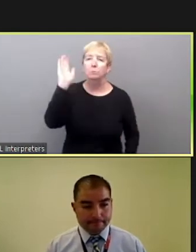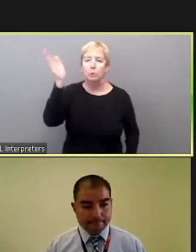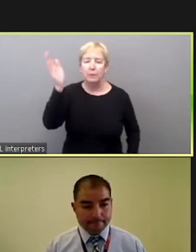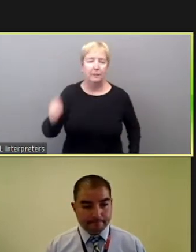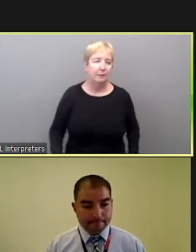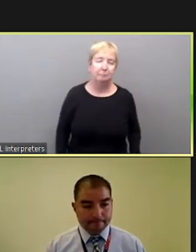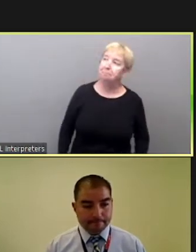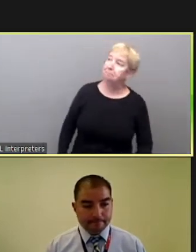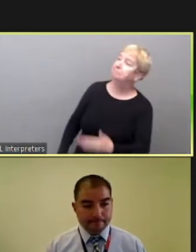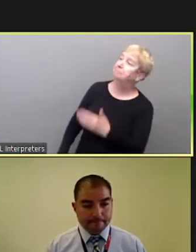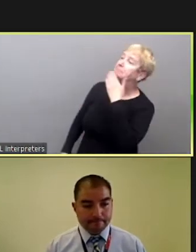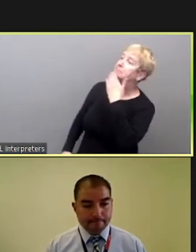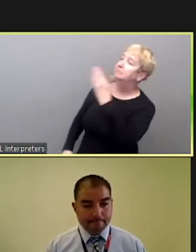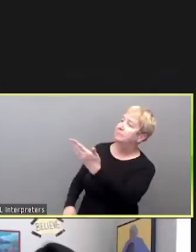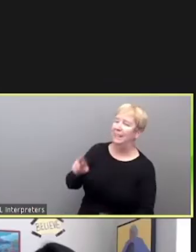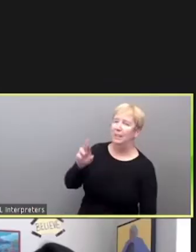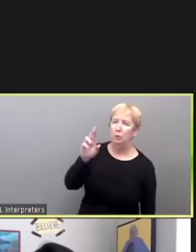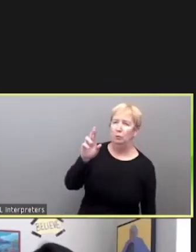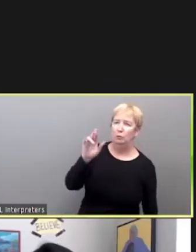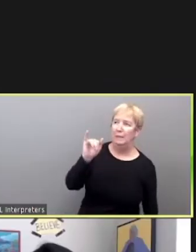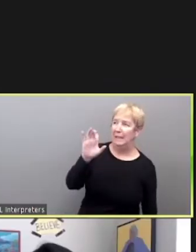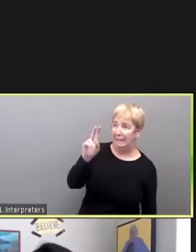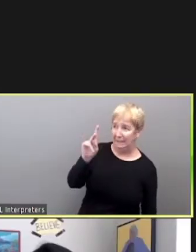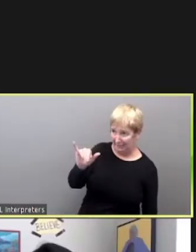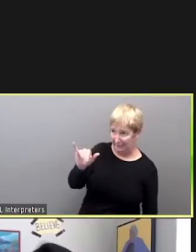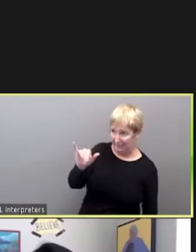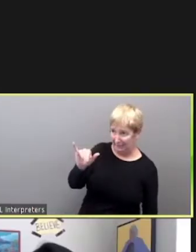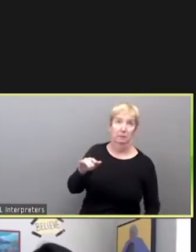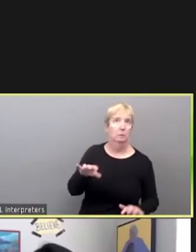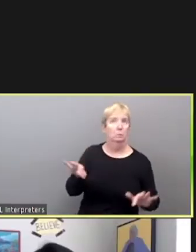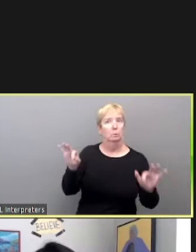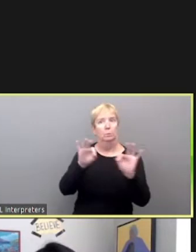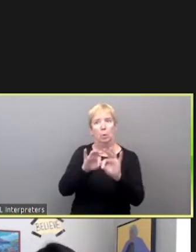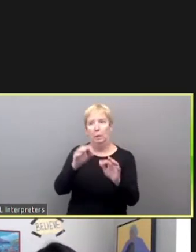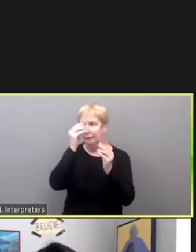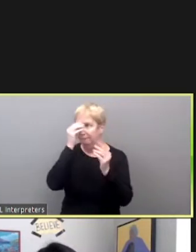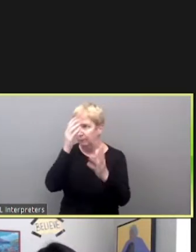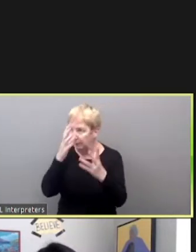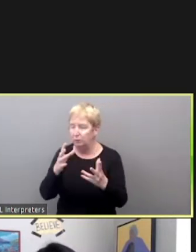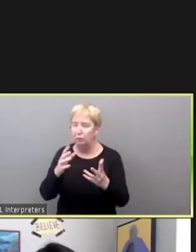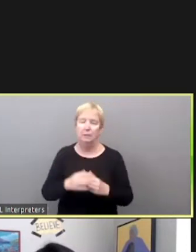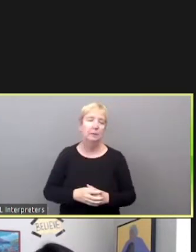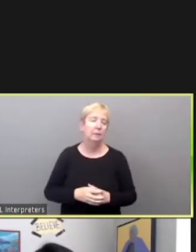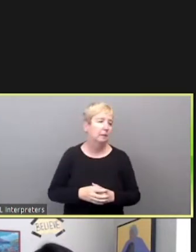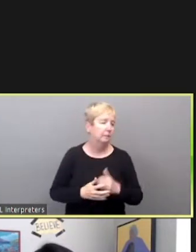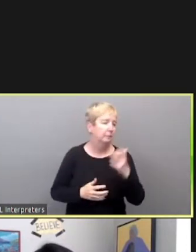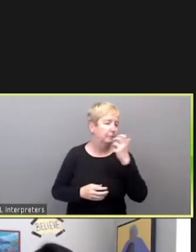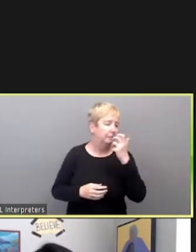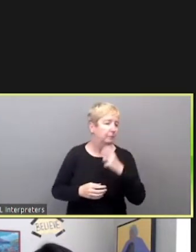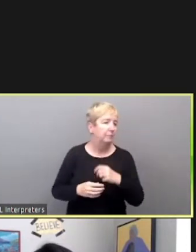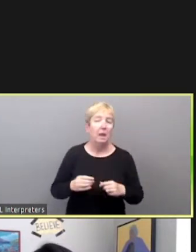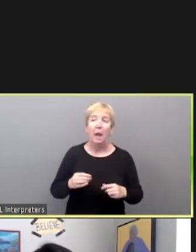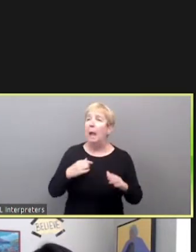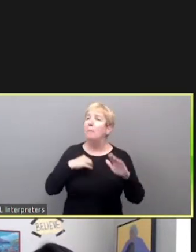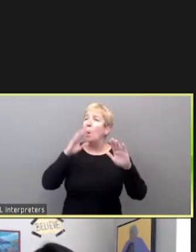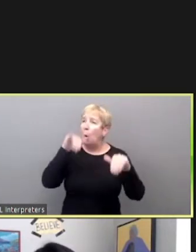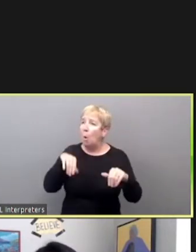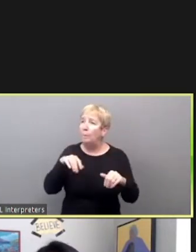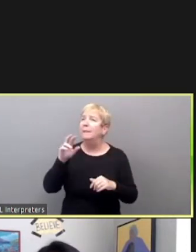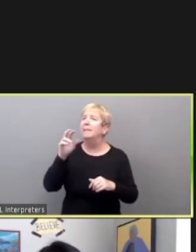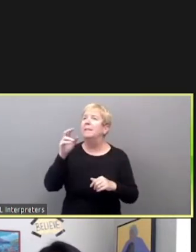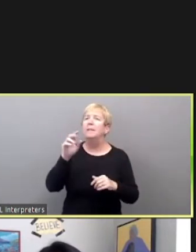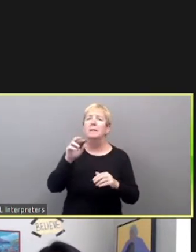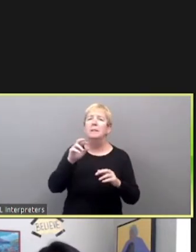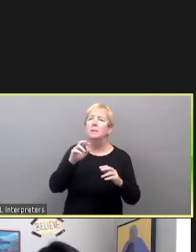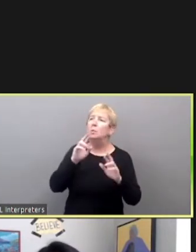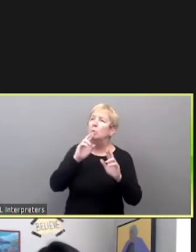Yeah, thanks so much, Rick, for bringing this valuable data, and also hoping that our media partners will find